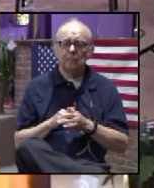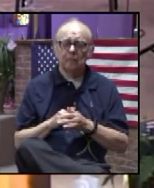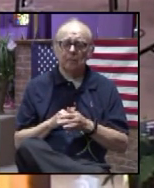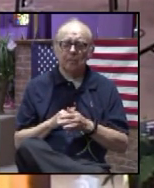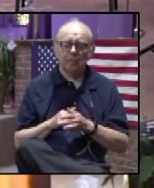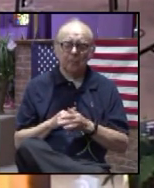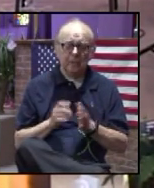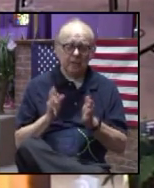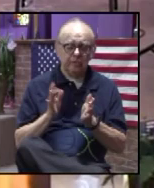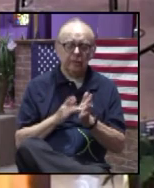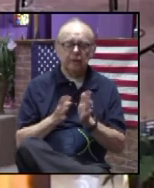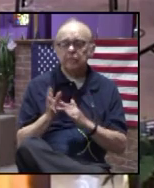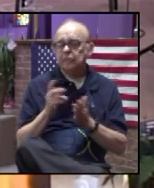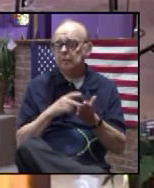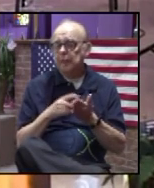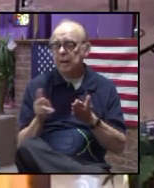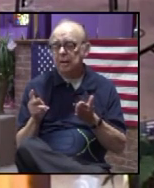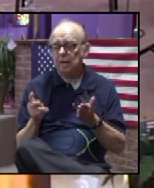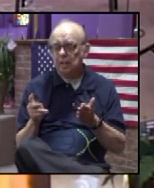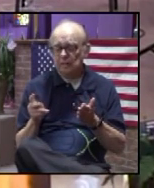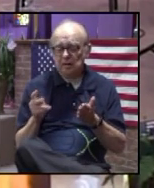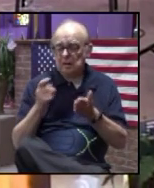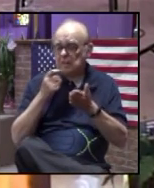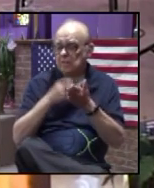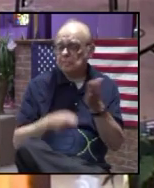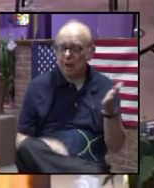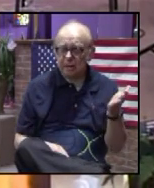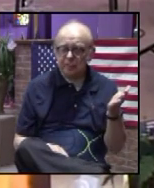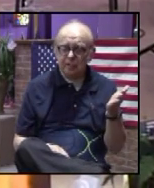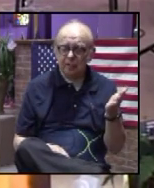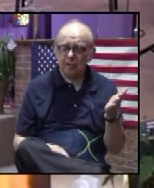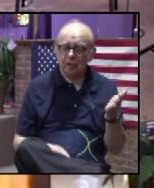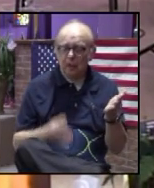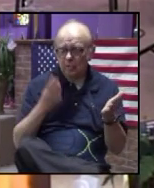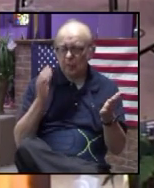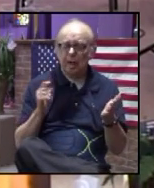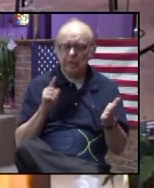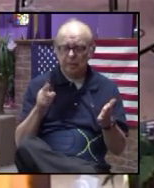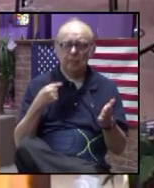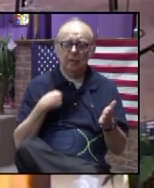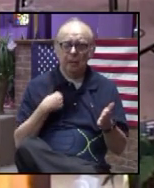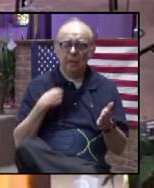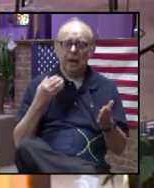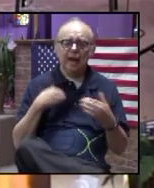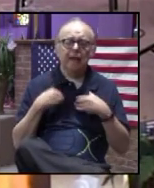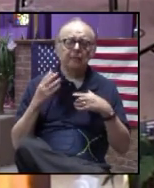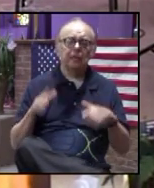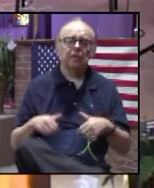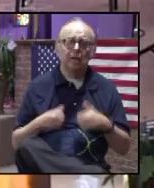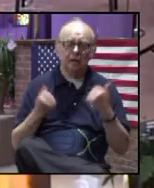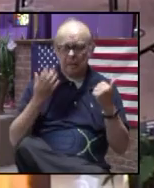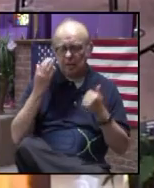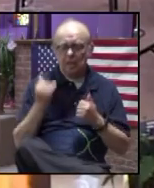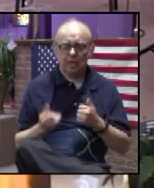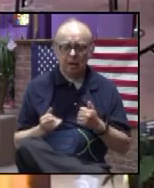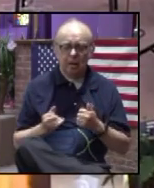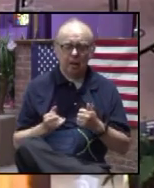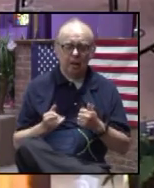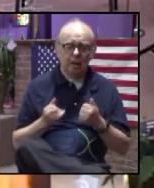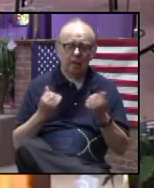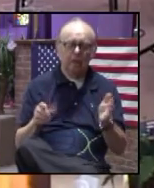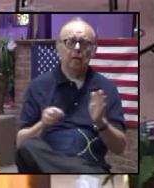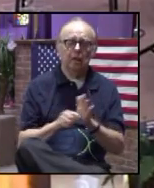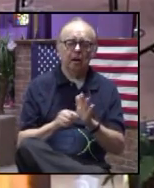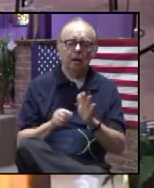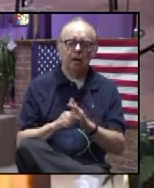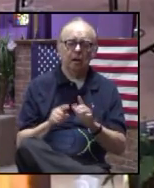He paid the price so that you and I could have life. Because the rest of that verse says,